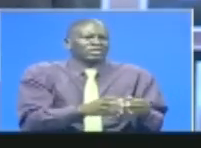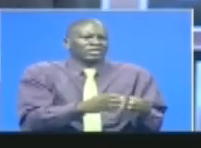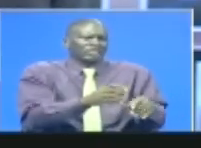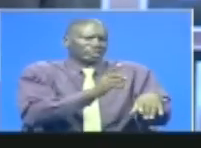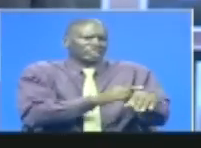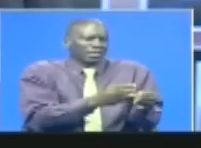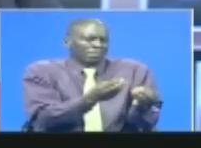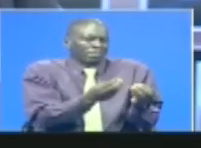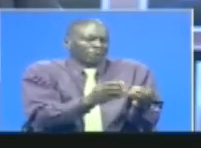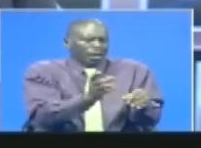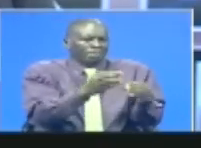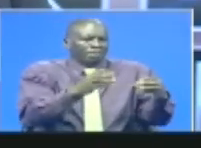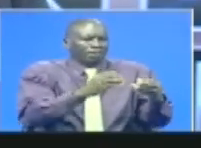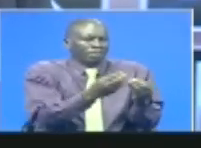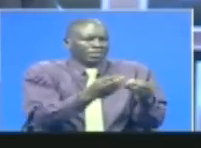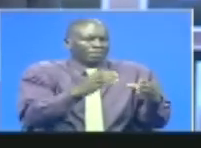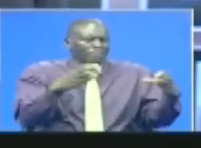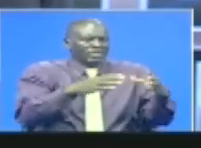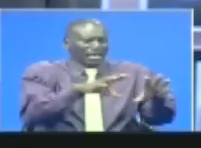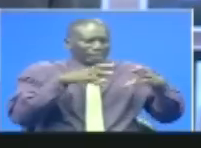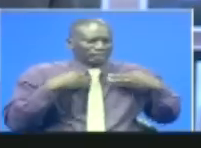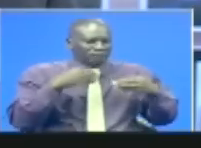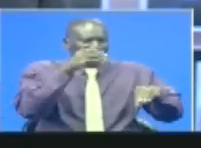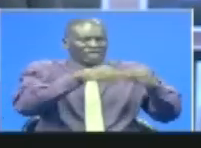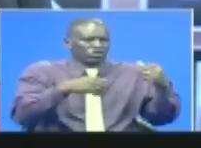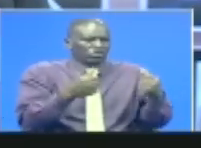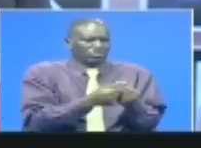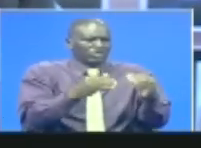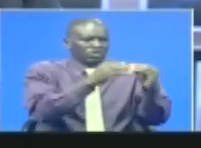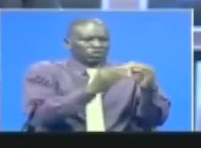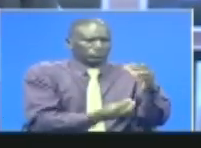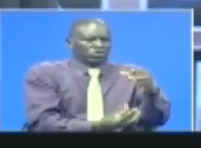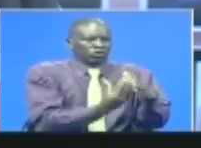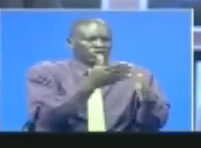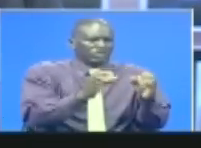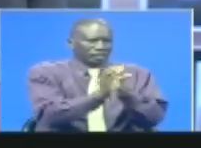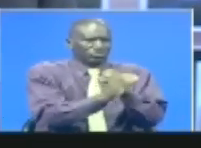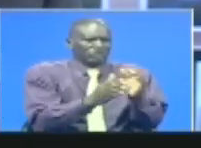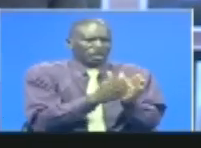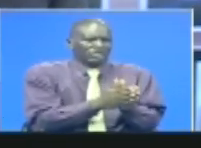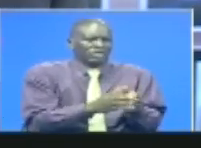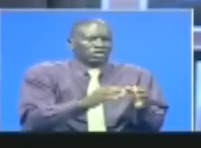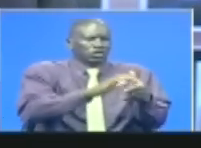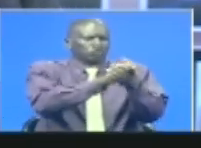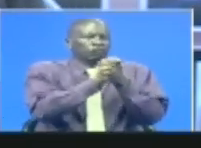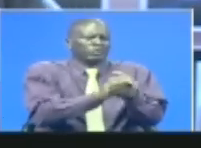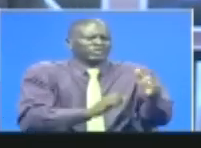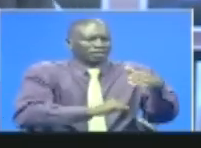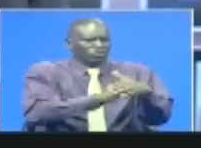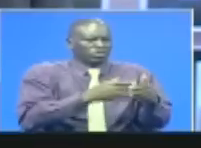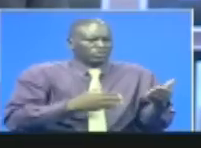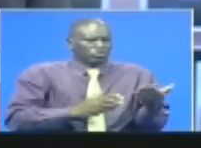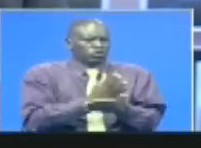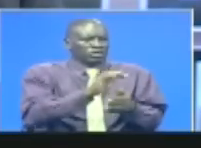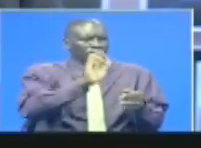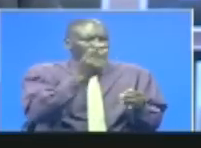parties allow elections to happen, then democracy will grow in this nation. And Jubilee stands for that. I am sure the